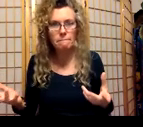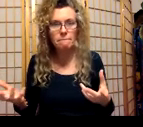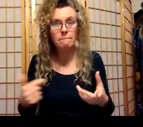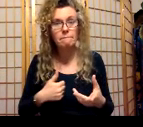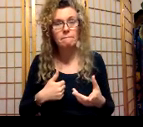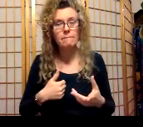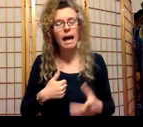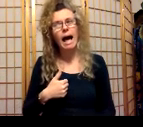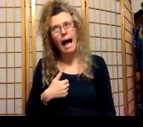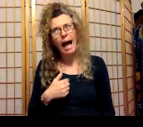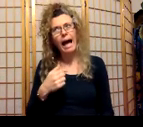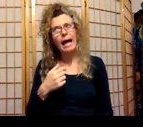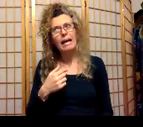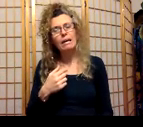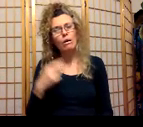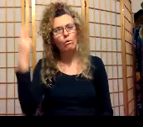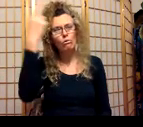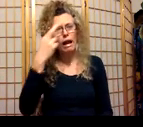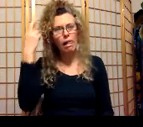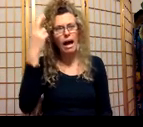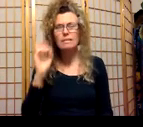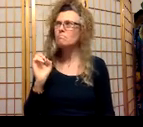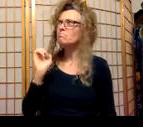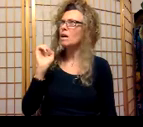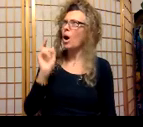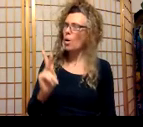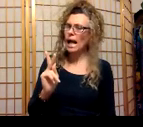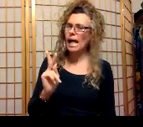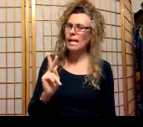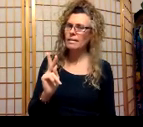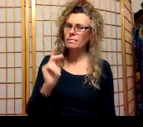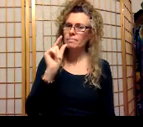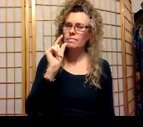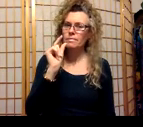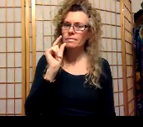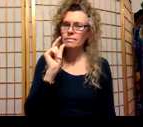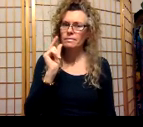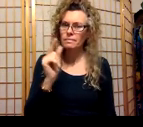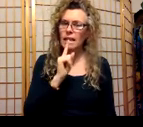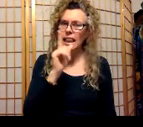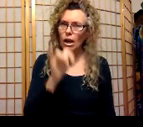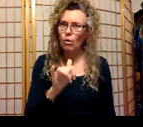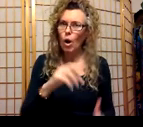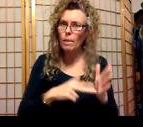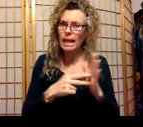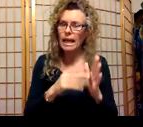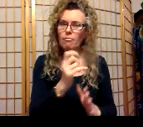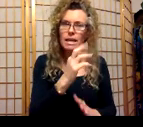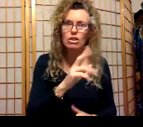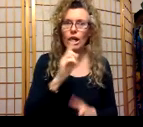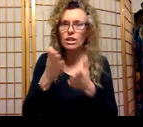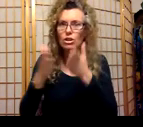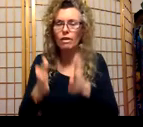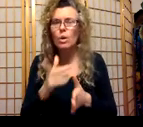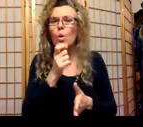I end up thinking, okay. The literal meaning of minister is servant. But who are you